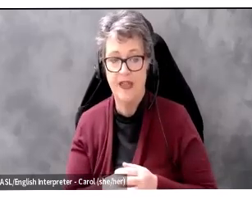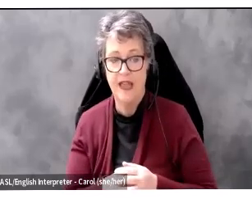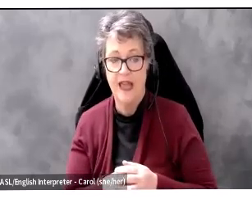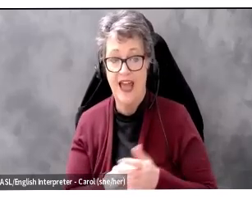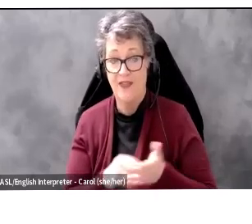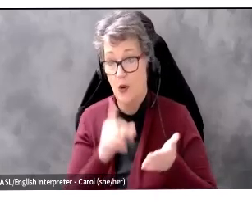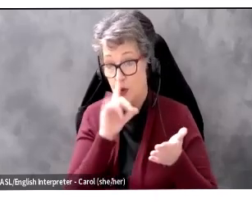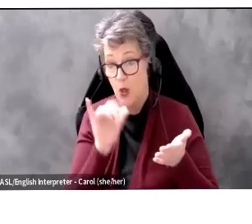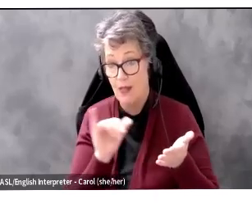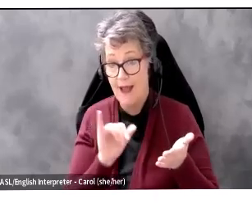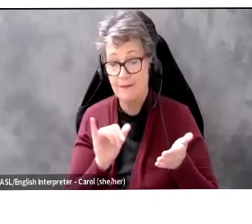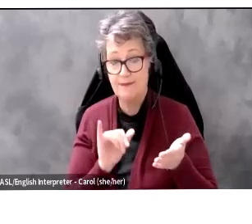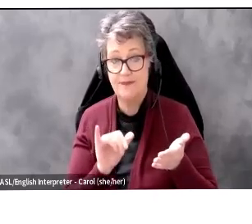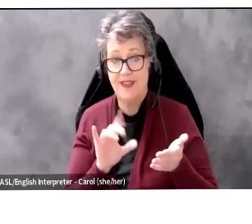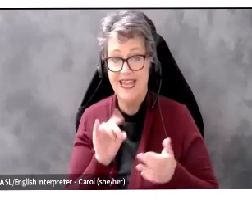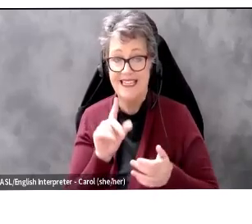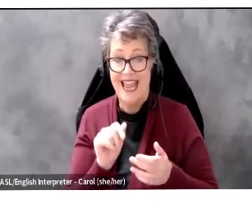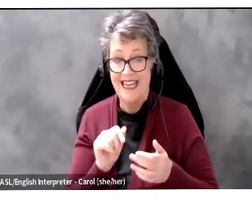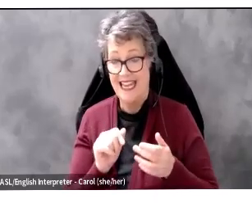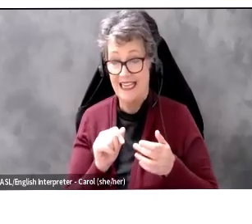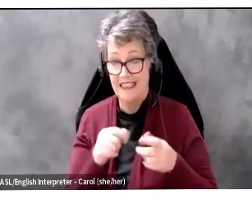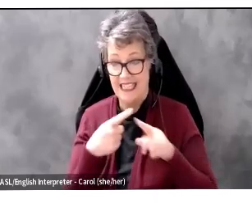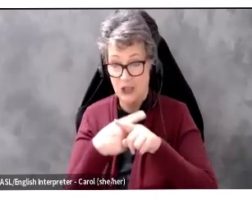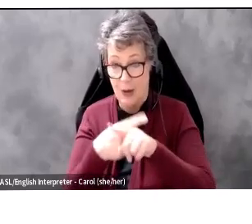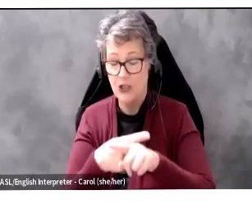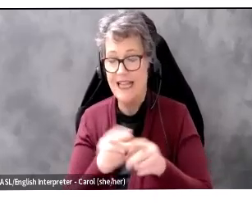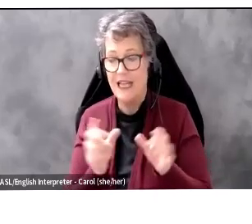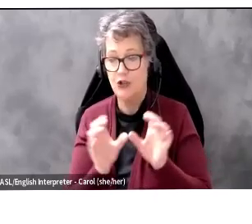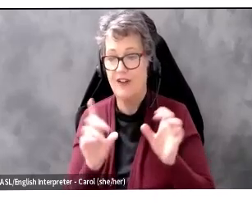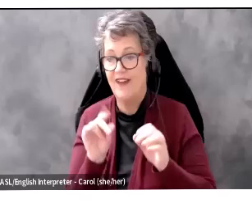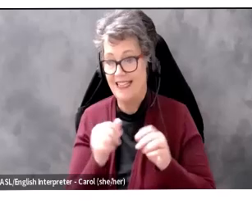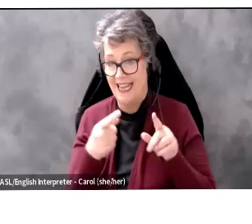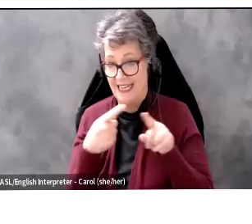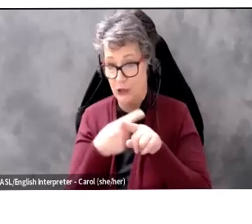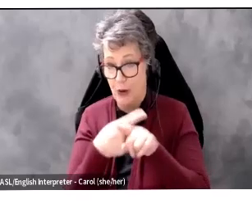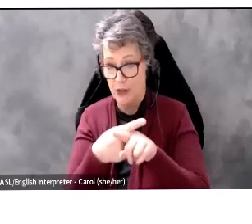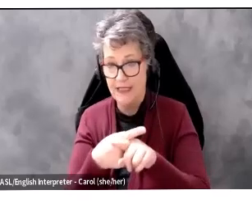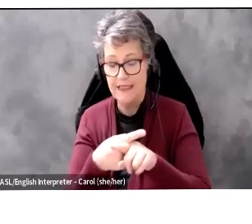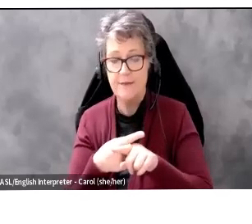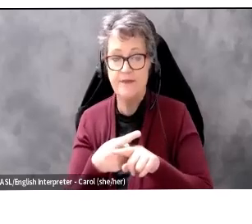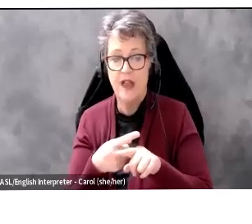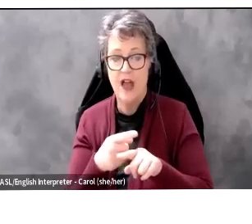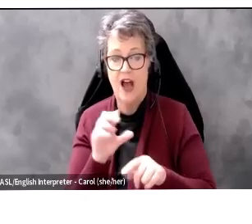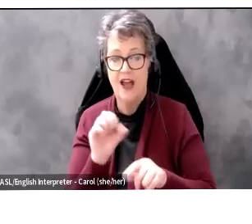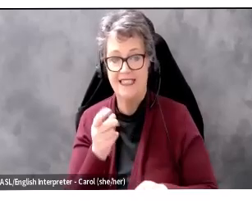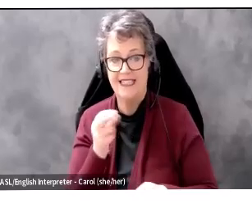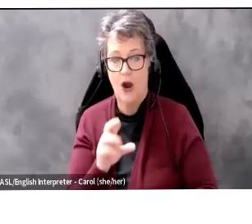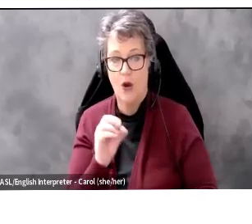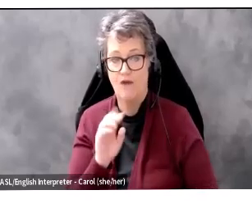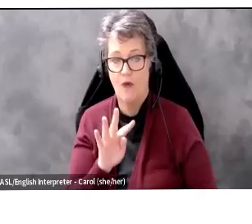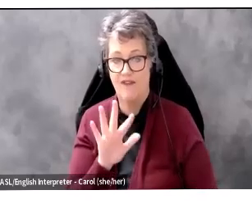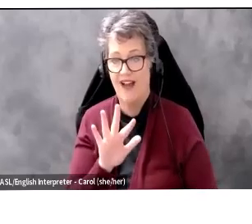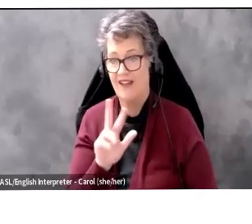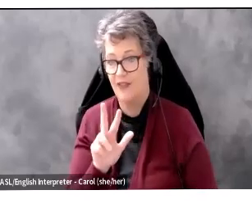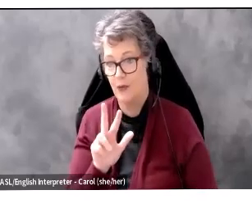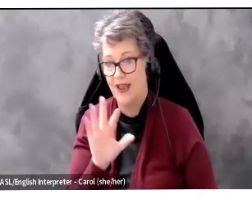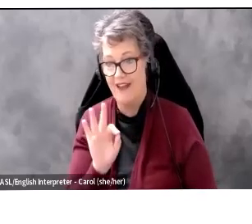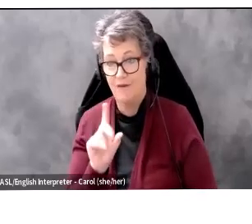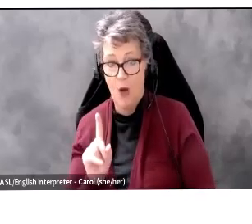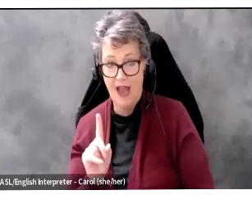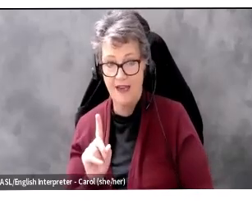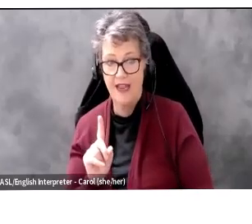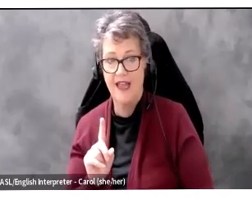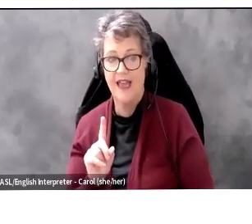will be data discrepancies and certified data discrepancies on SENR 0453